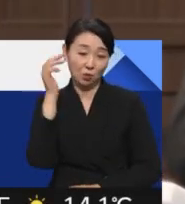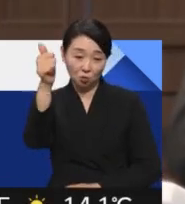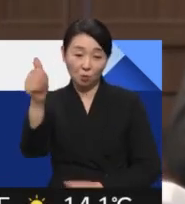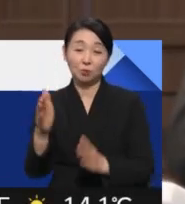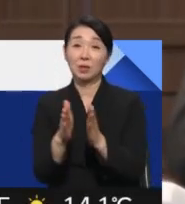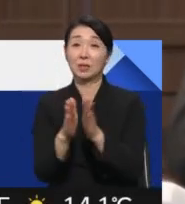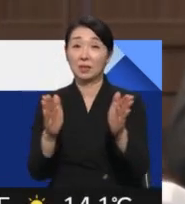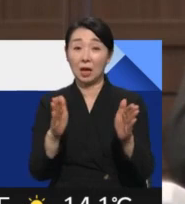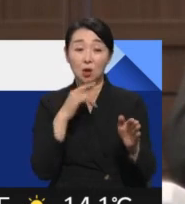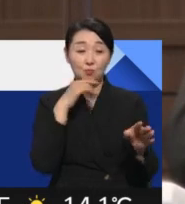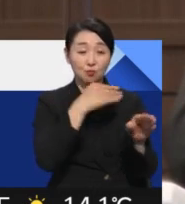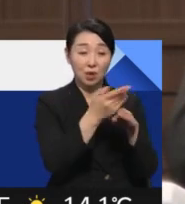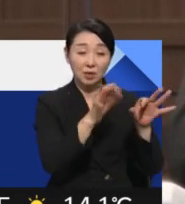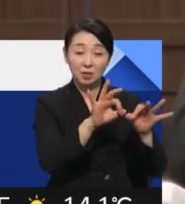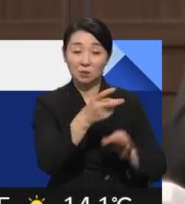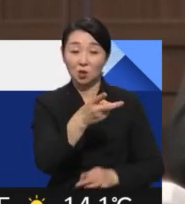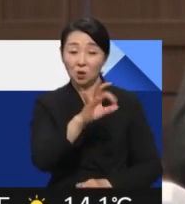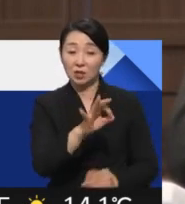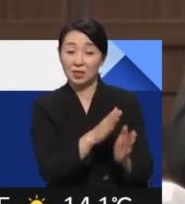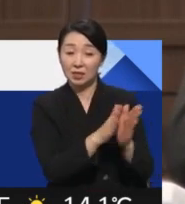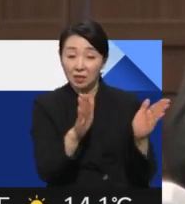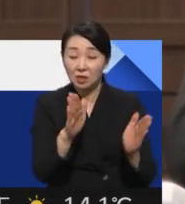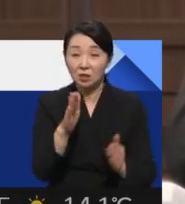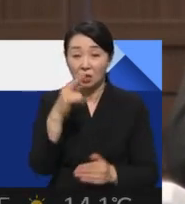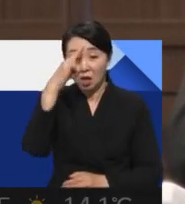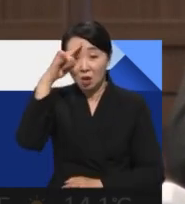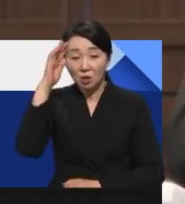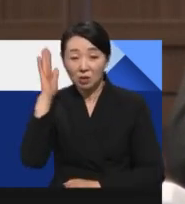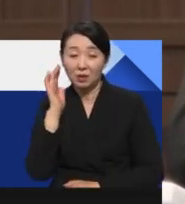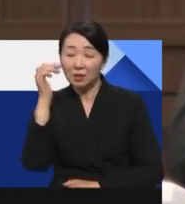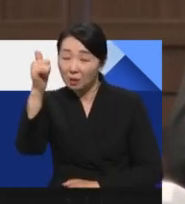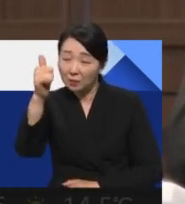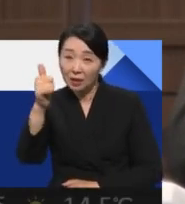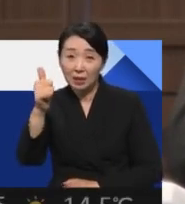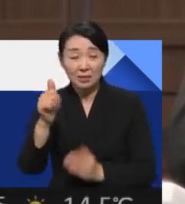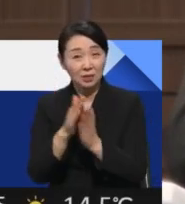is irresponsible and dangerous.